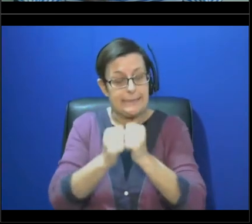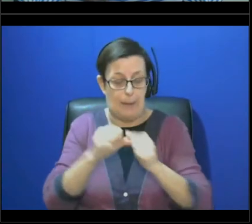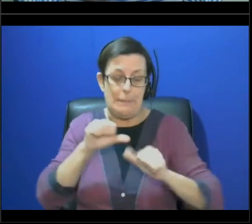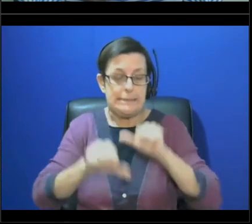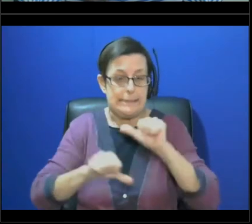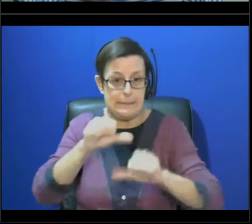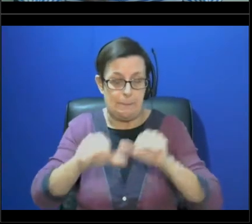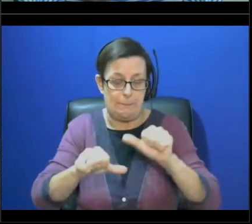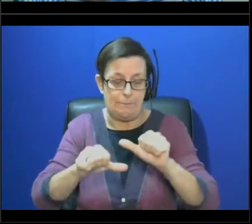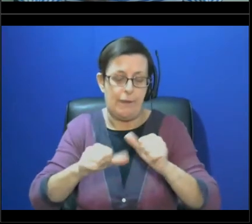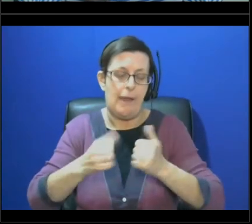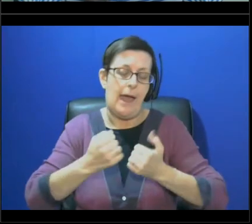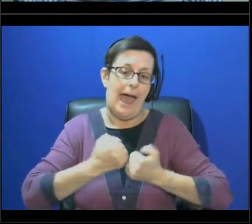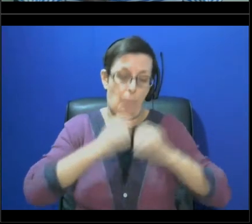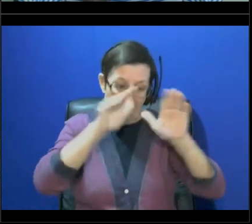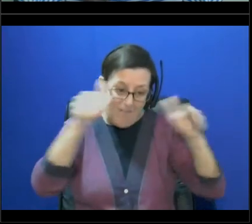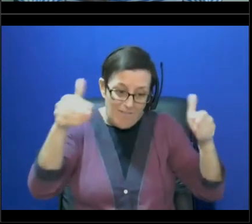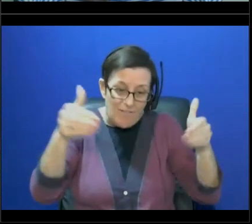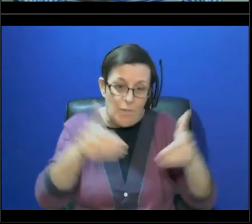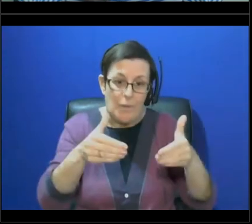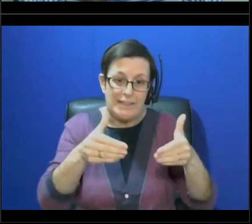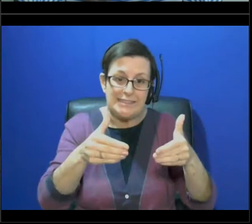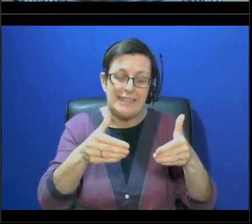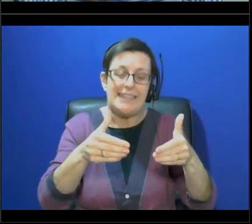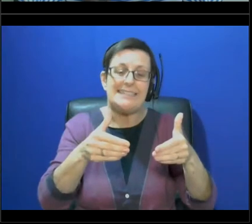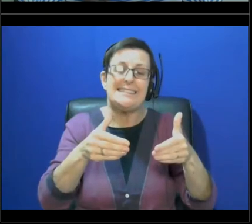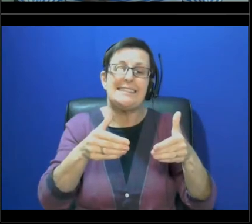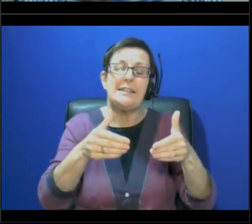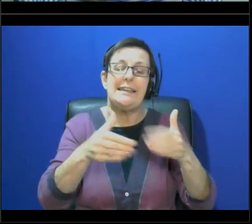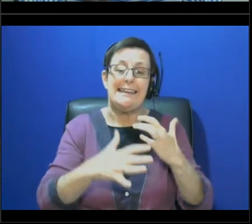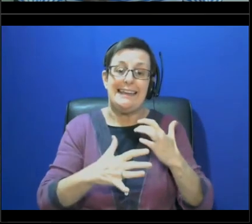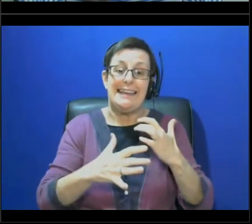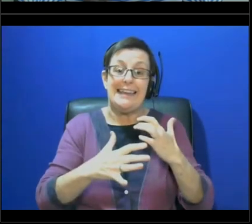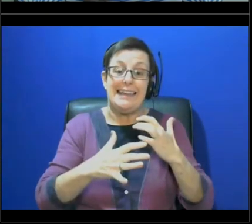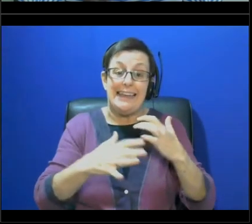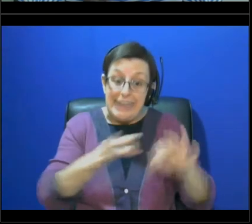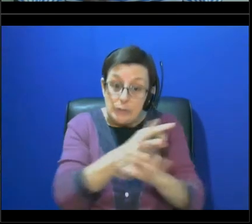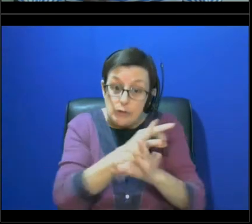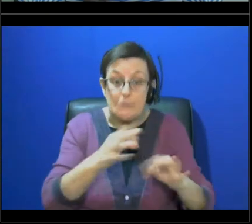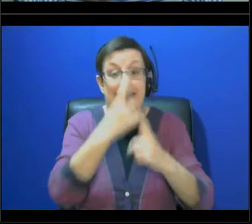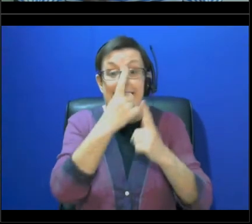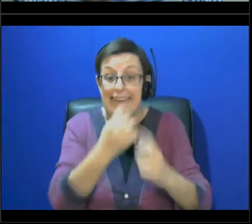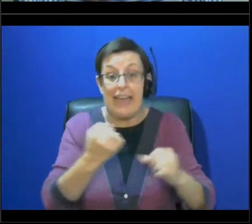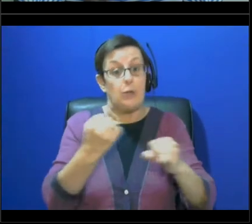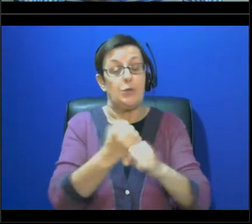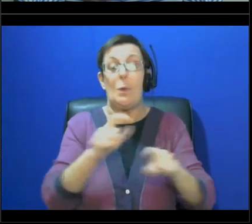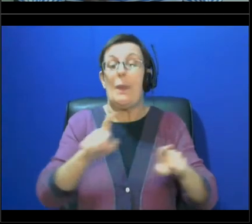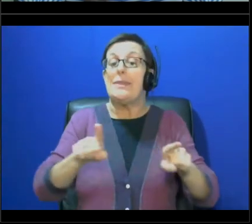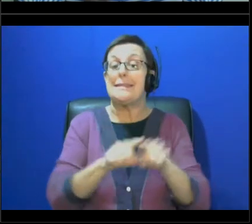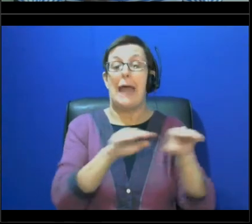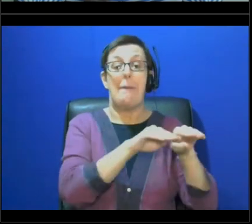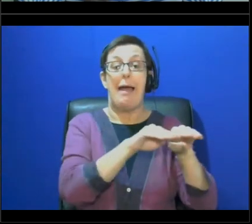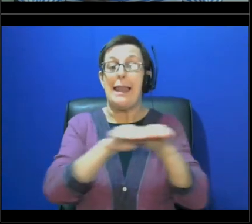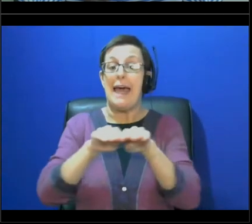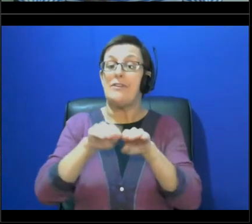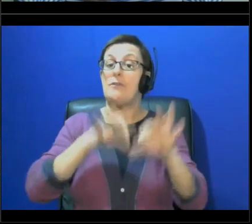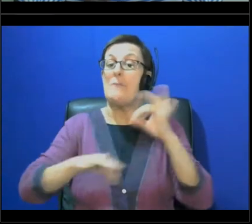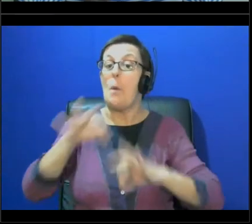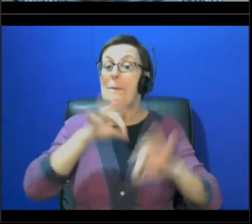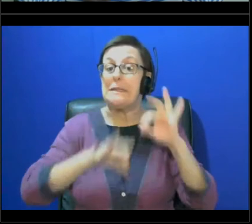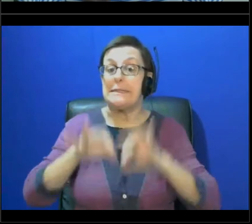our focus has always been on instruments that are capable of doing the same level of performance as standard instruments,